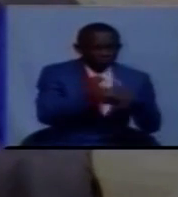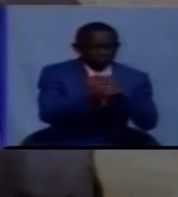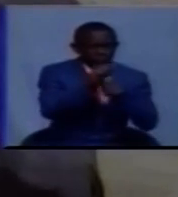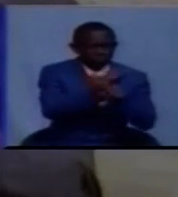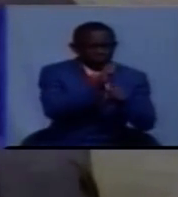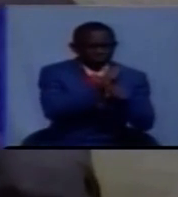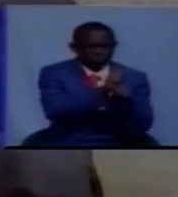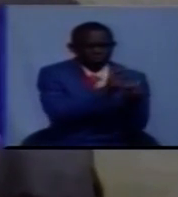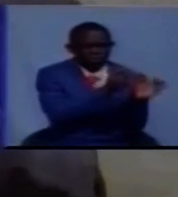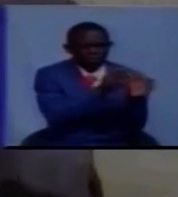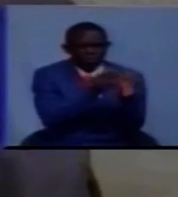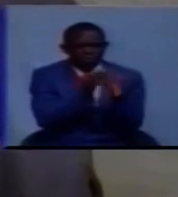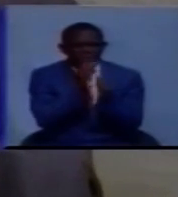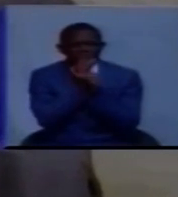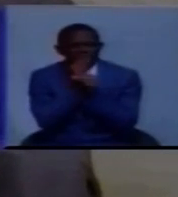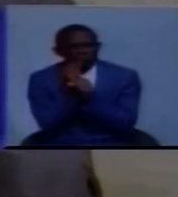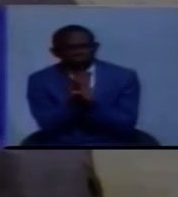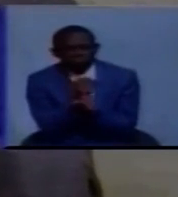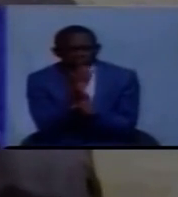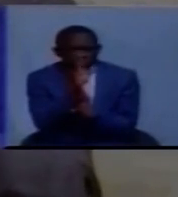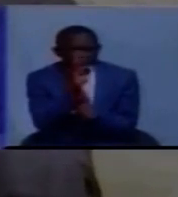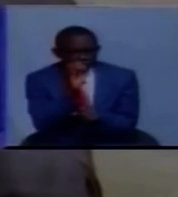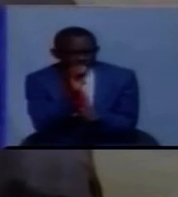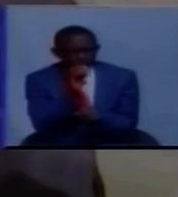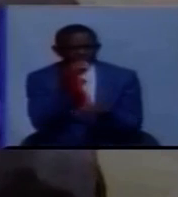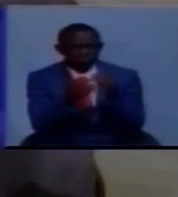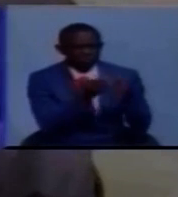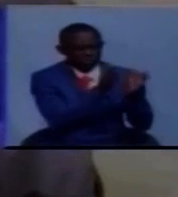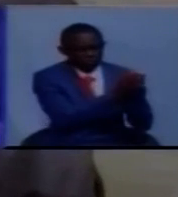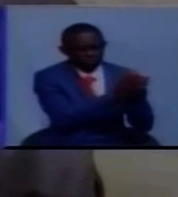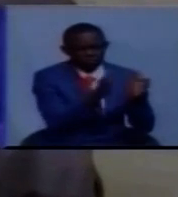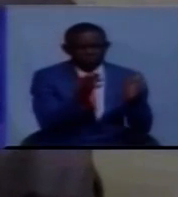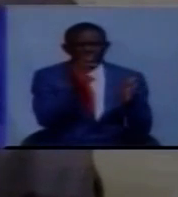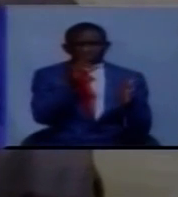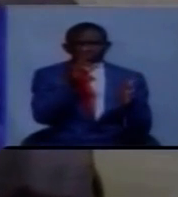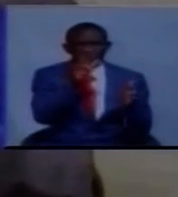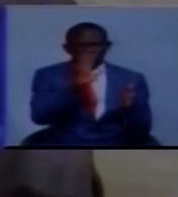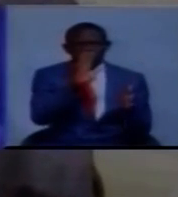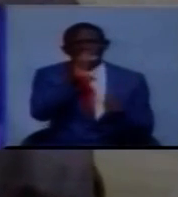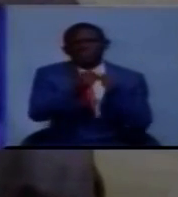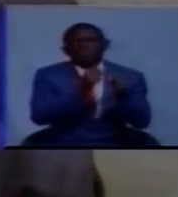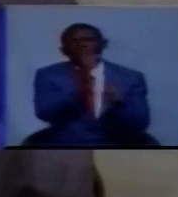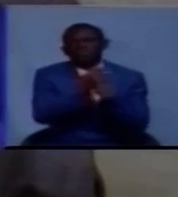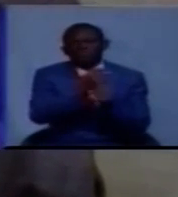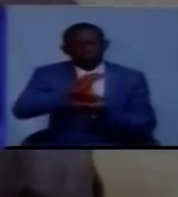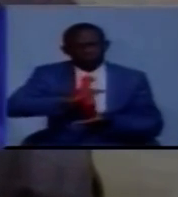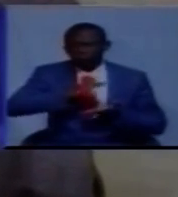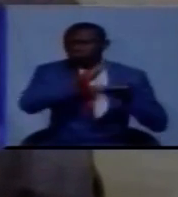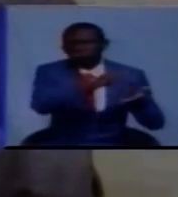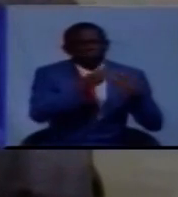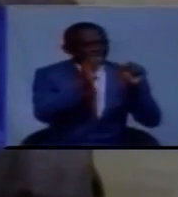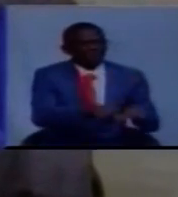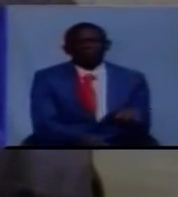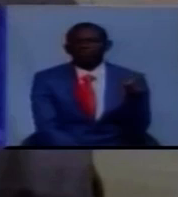For example, if you start work here at the age of 25, you know you have 35 years to go, and you can be able